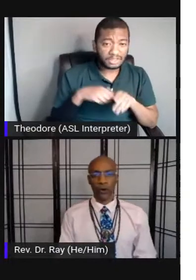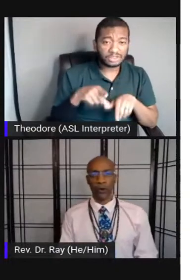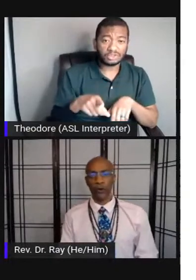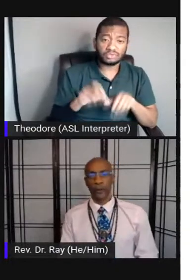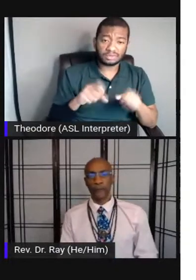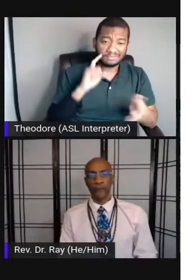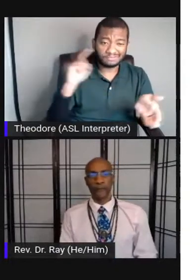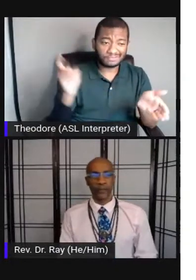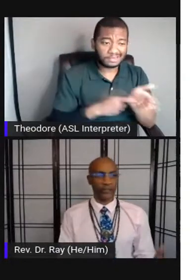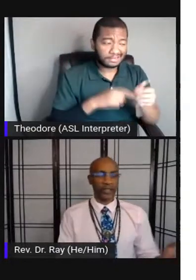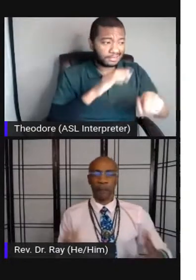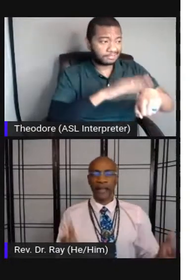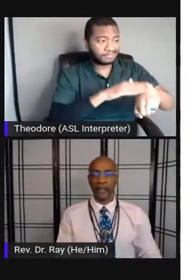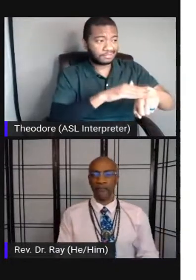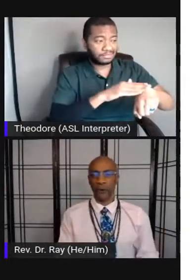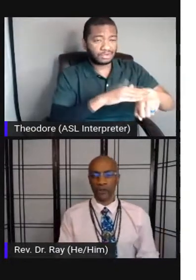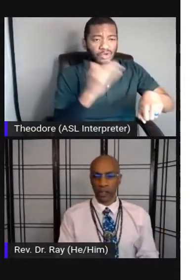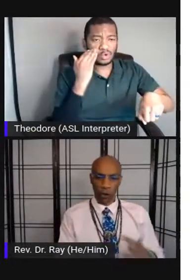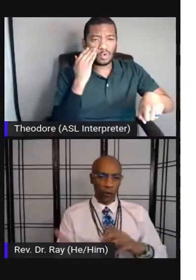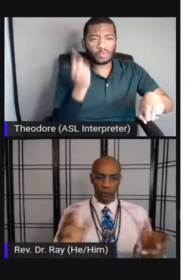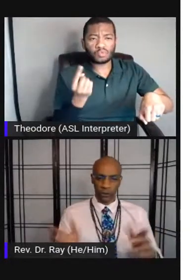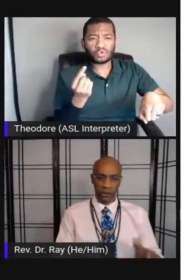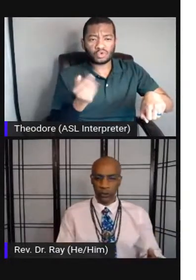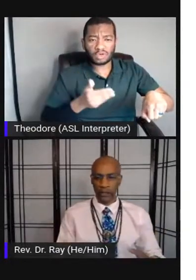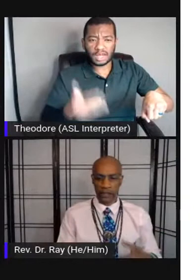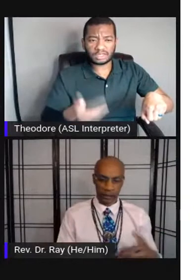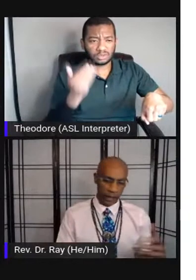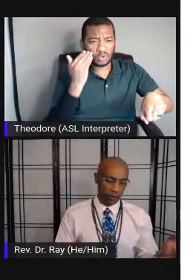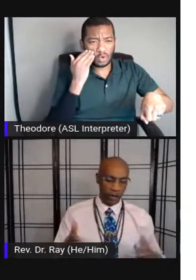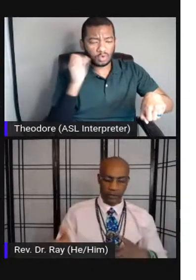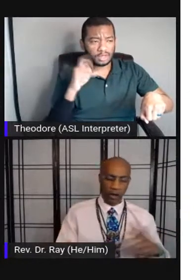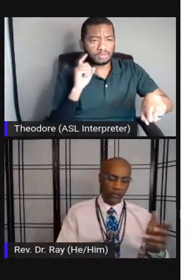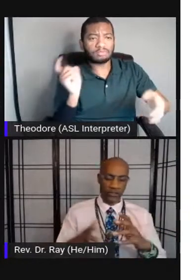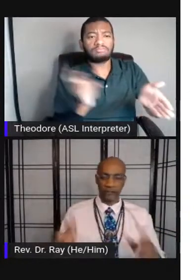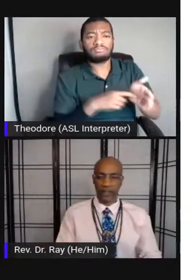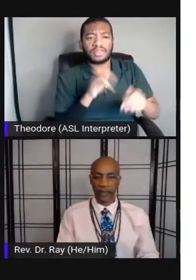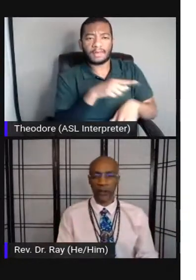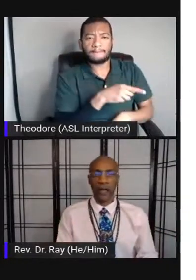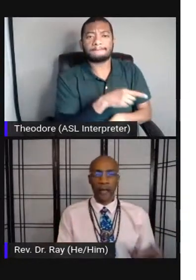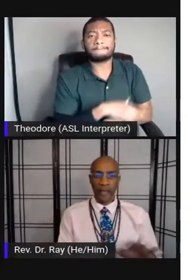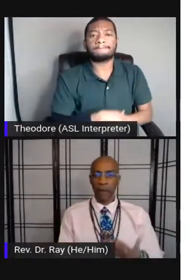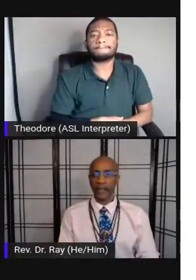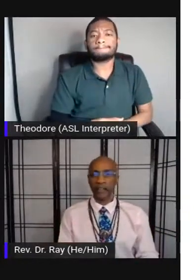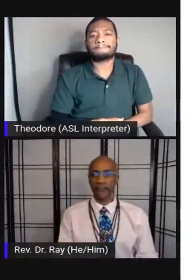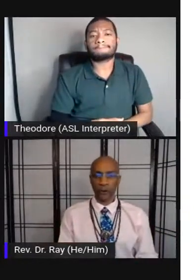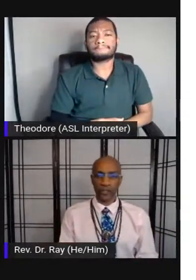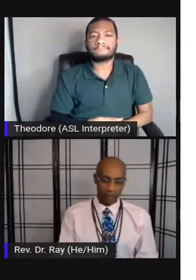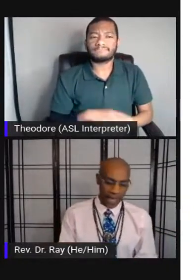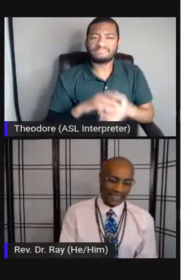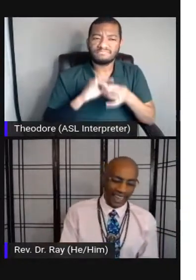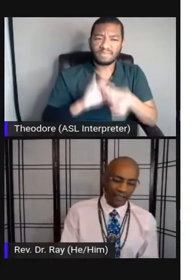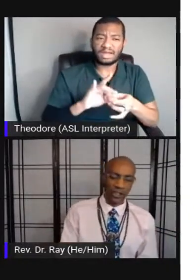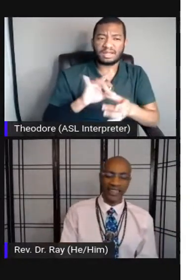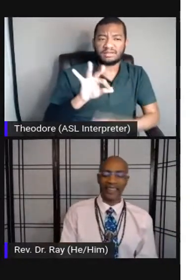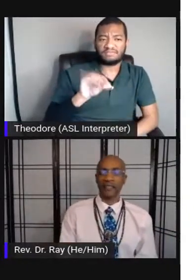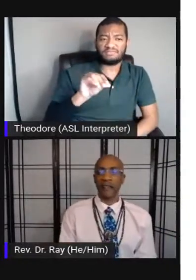So there's this binding force that holds the nucleus and electrons and all this stuff together. And that binding force, that